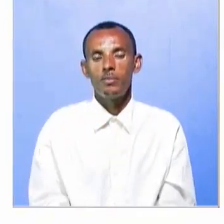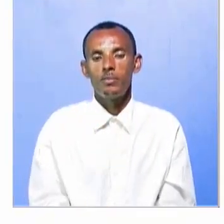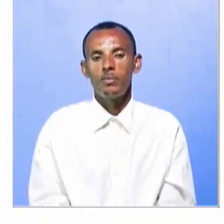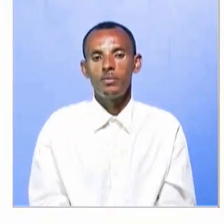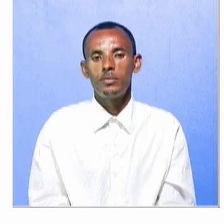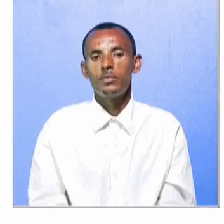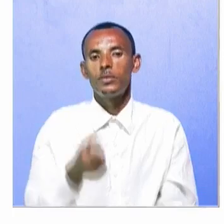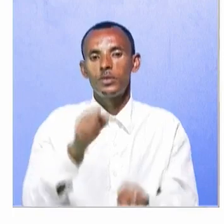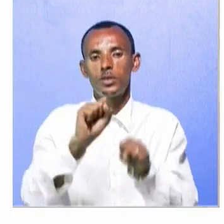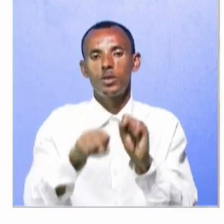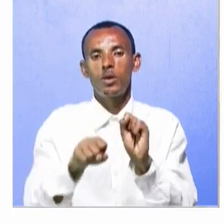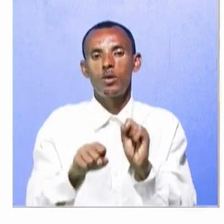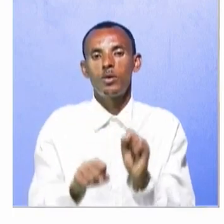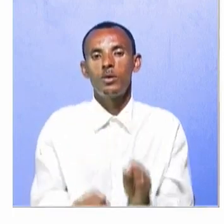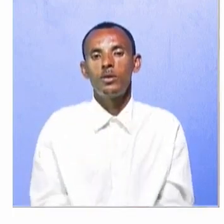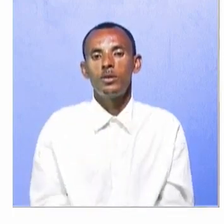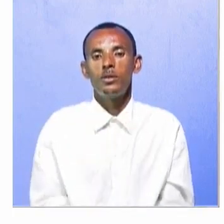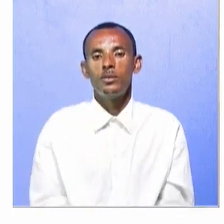So